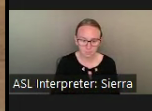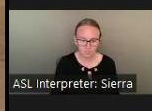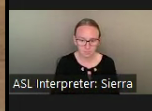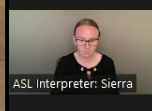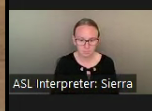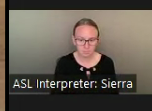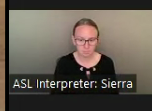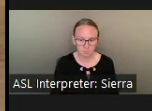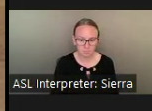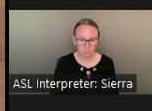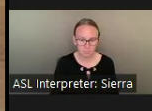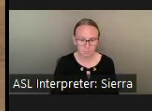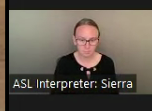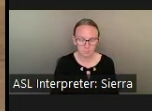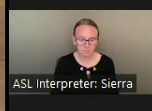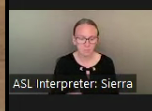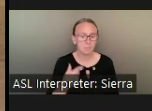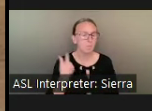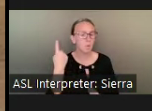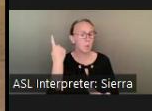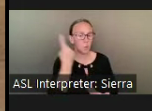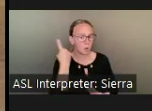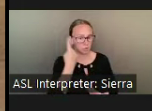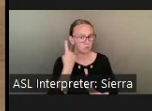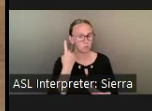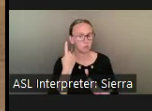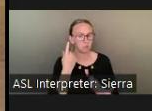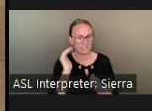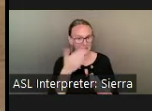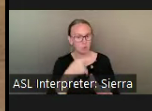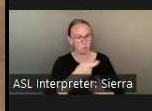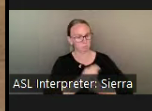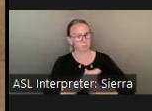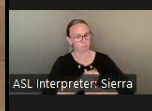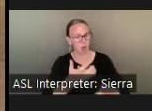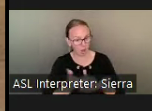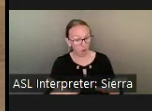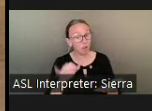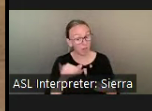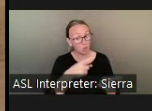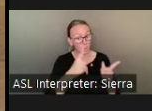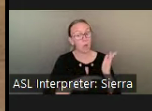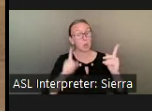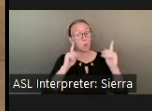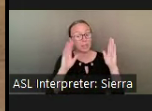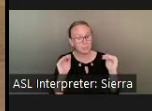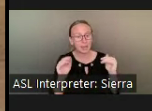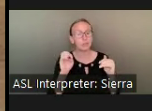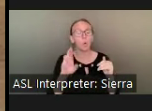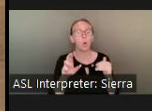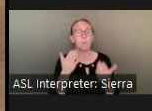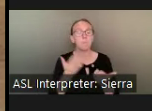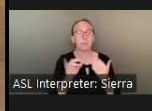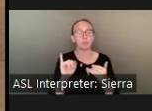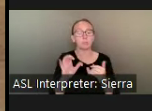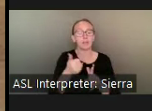work you expected that you might make, or did you feel James Castle sort of silently egging you on as a pace setter because he